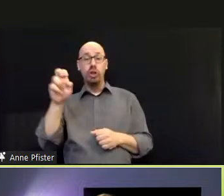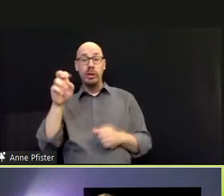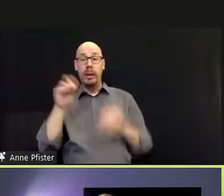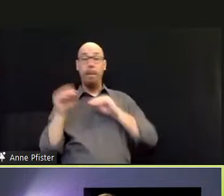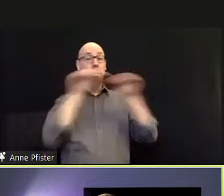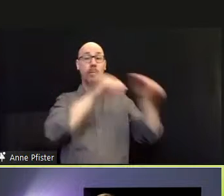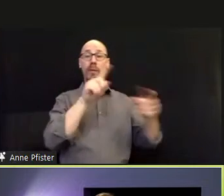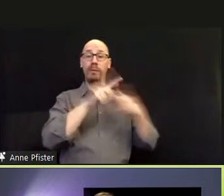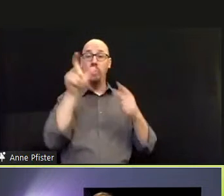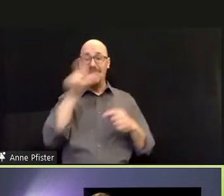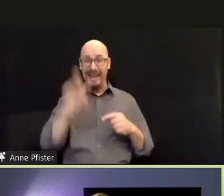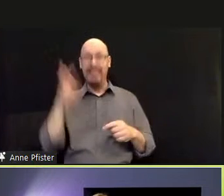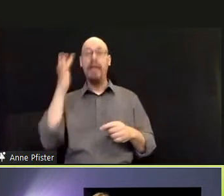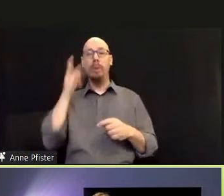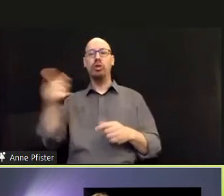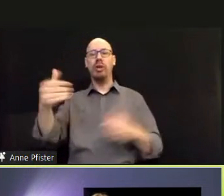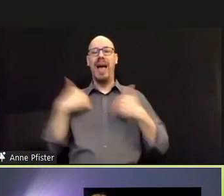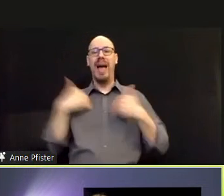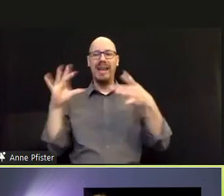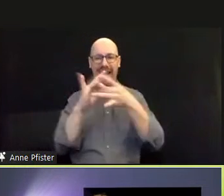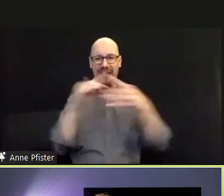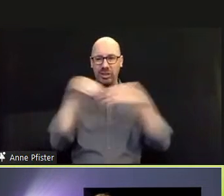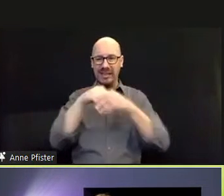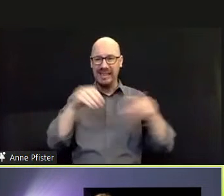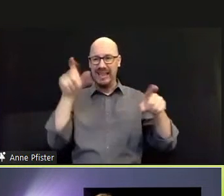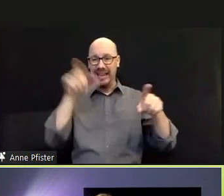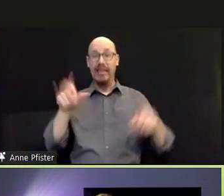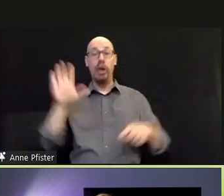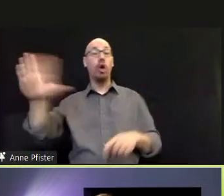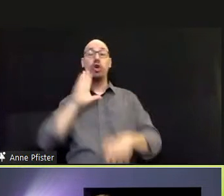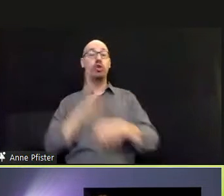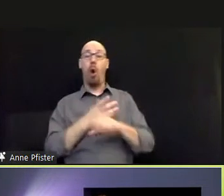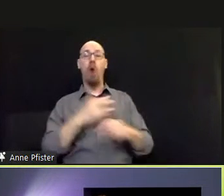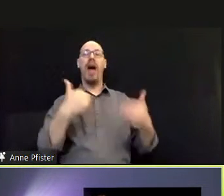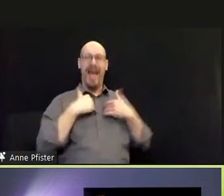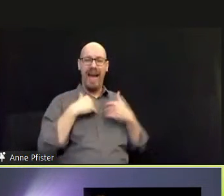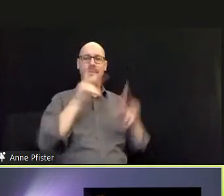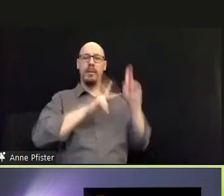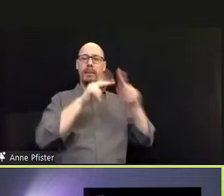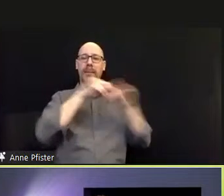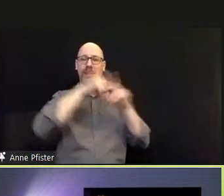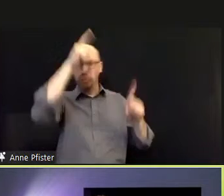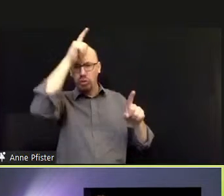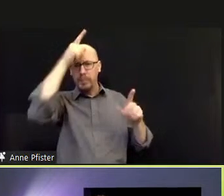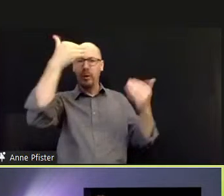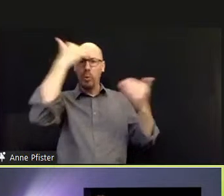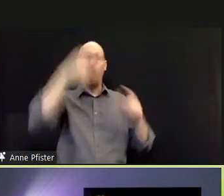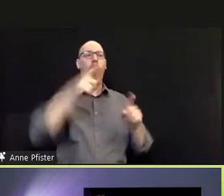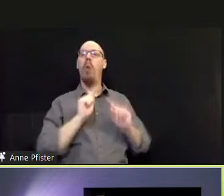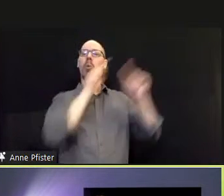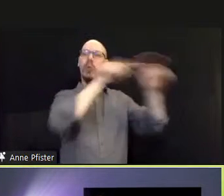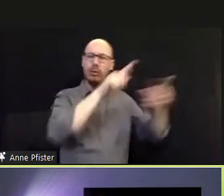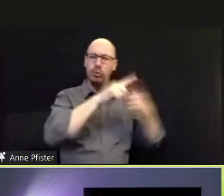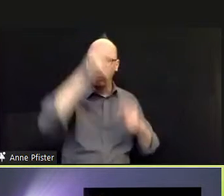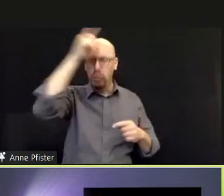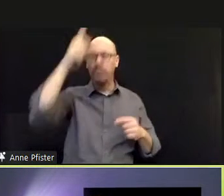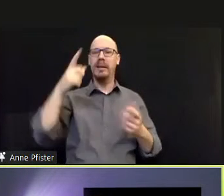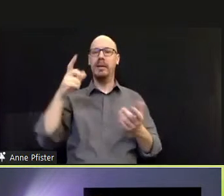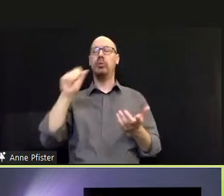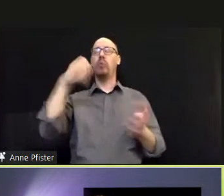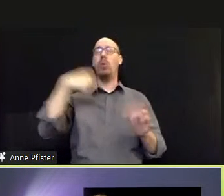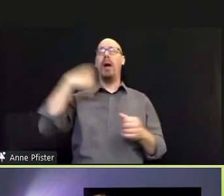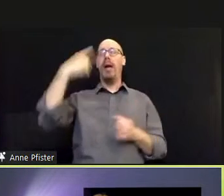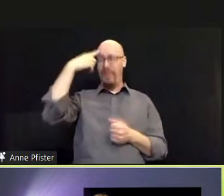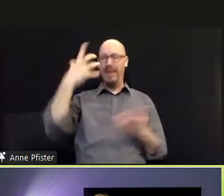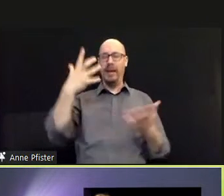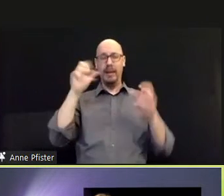Italy. Her daughter went to Germany because she had connections in Germany. And so I think as upsetting